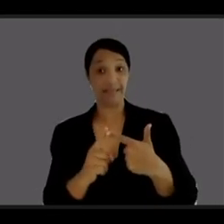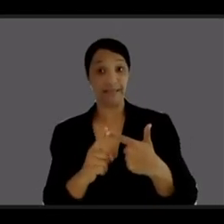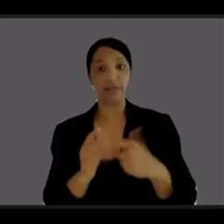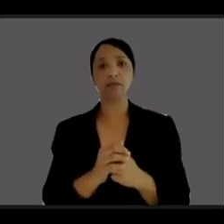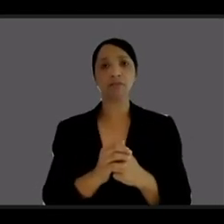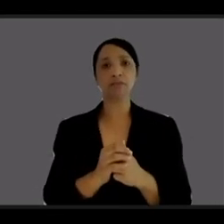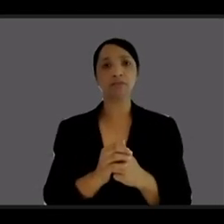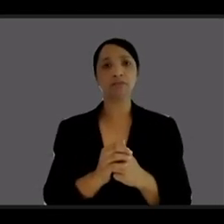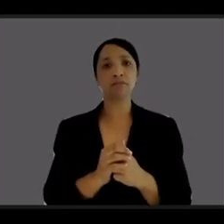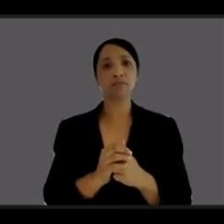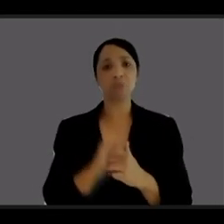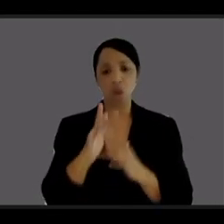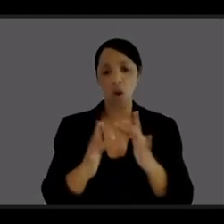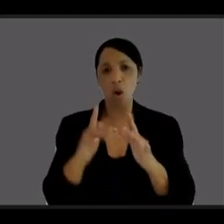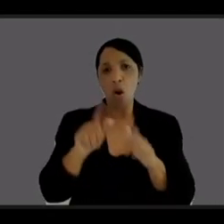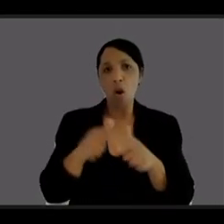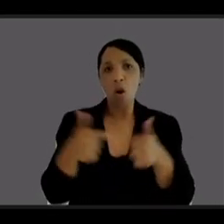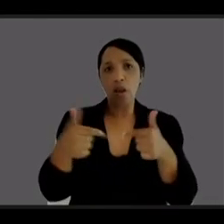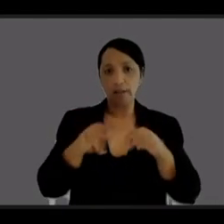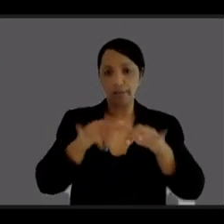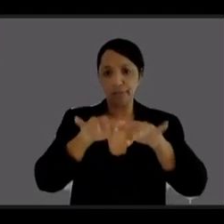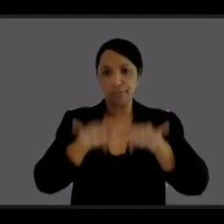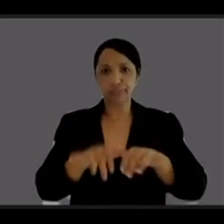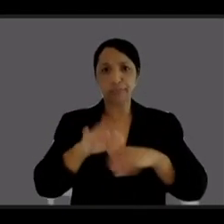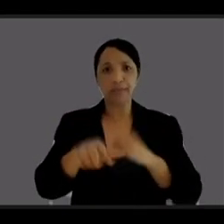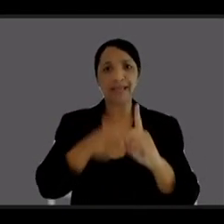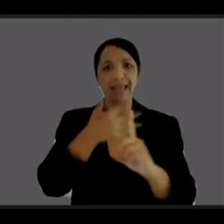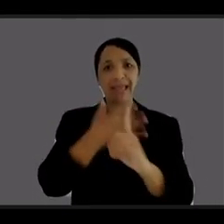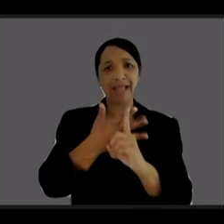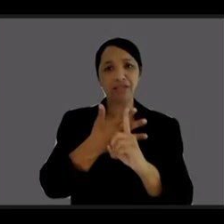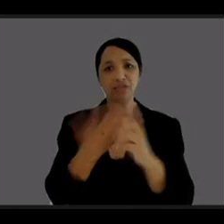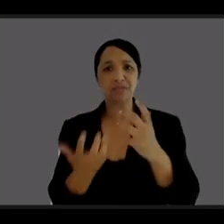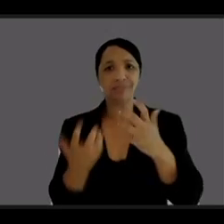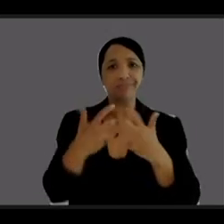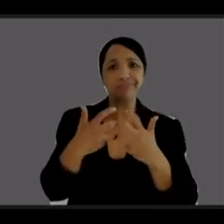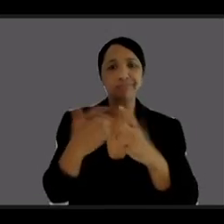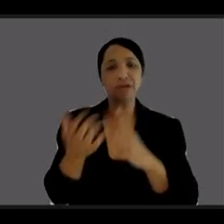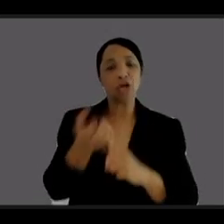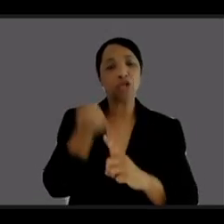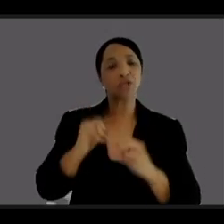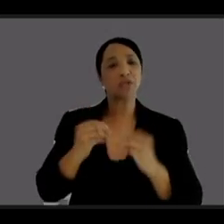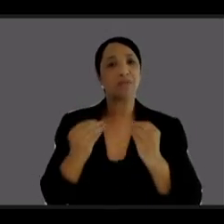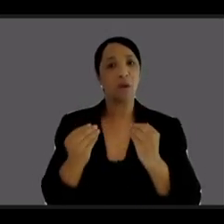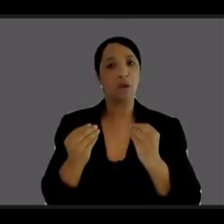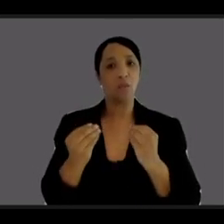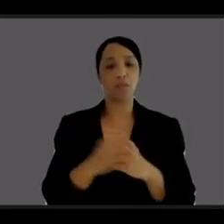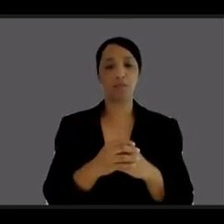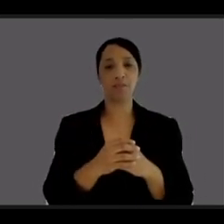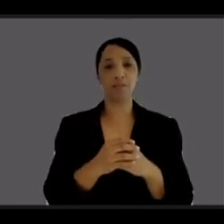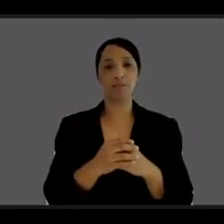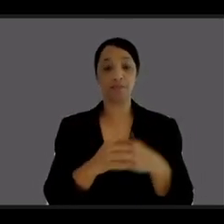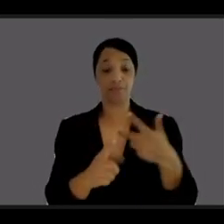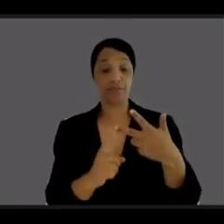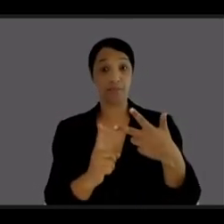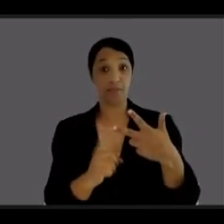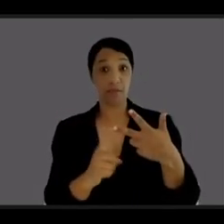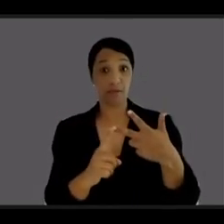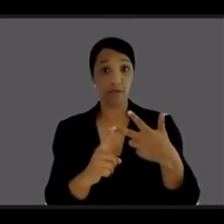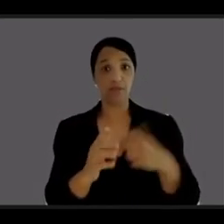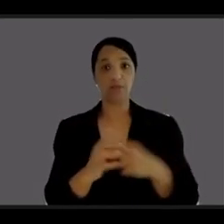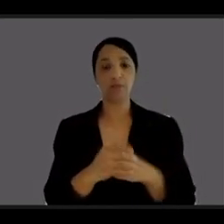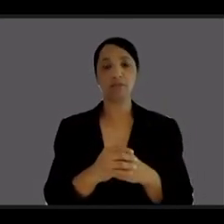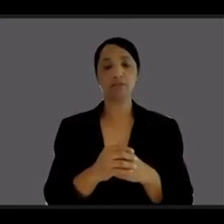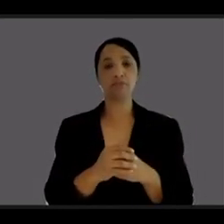accelerate the achievement of the SDGs? Third, how can the IGF best support both the preparations